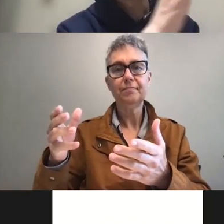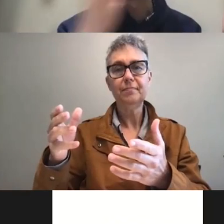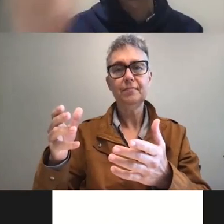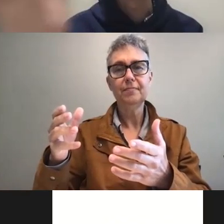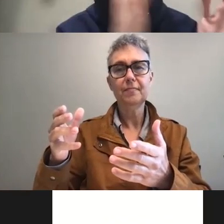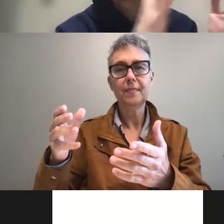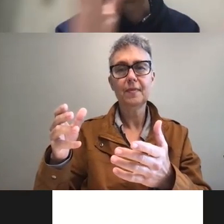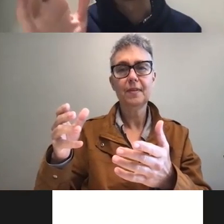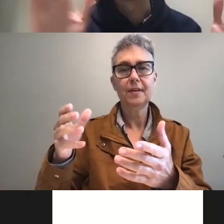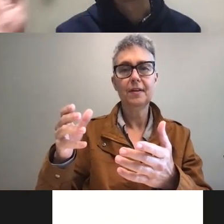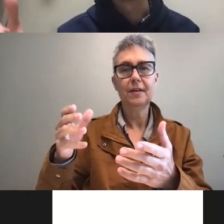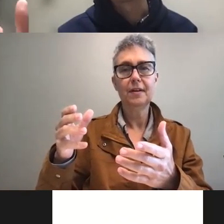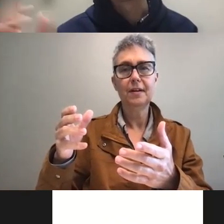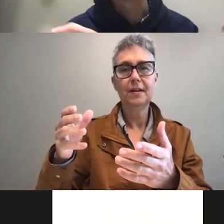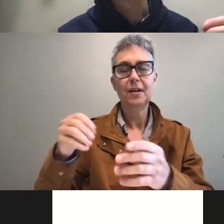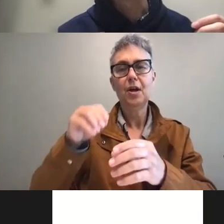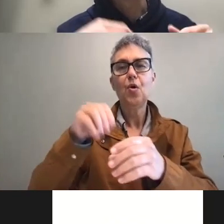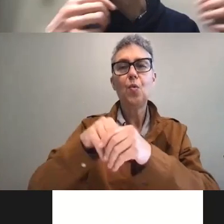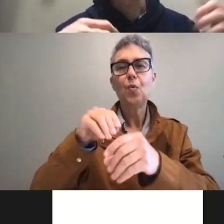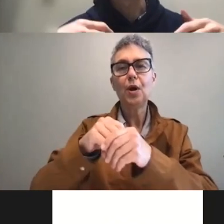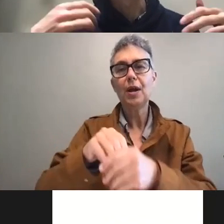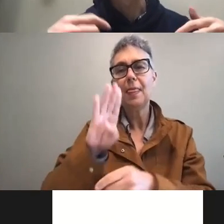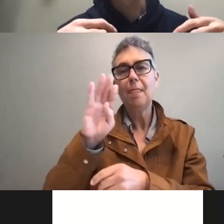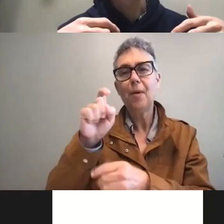we are kind of in the sweet spot between the two. That's